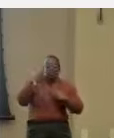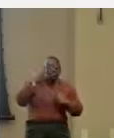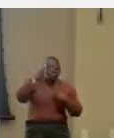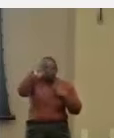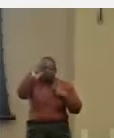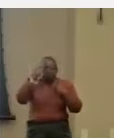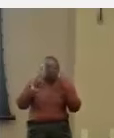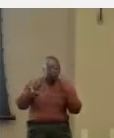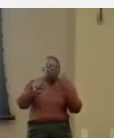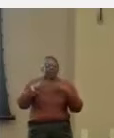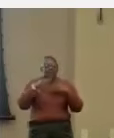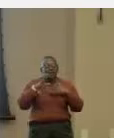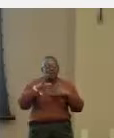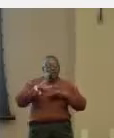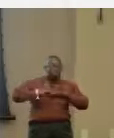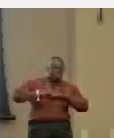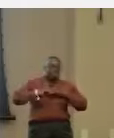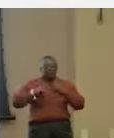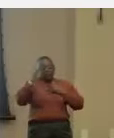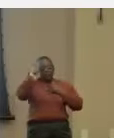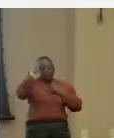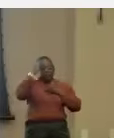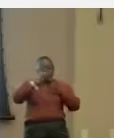absolutely impact your mental health.